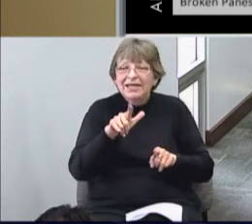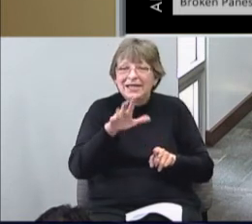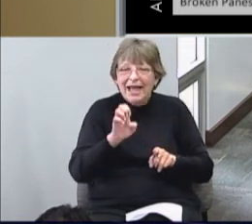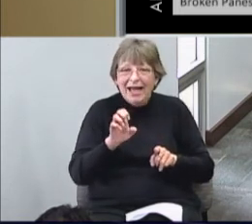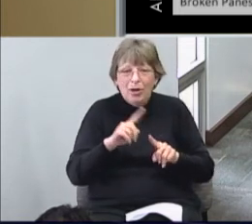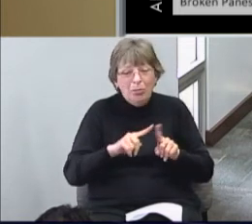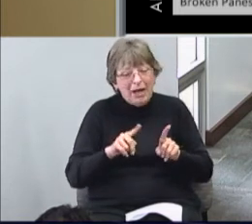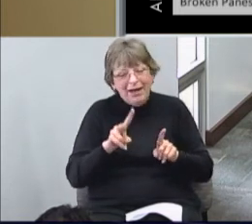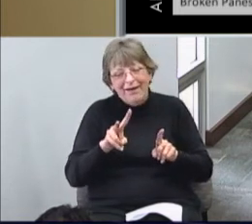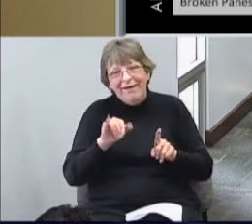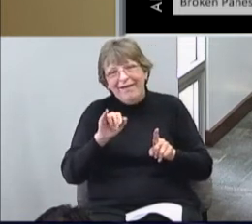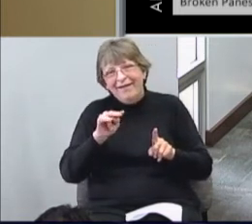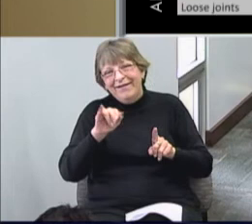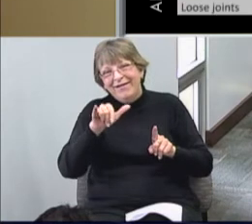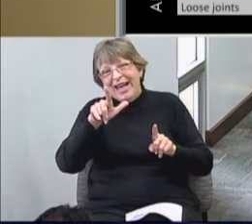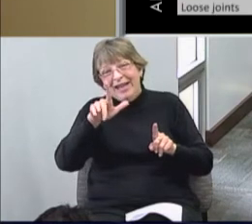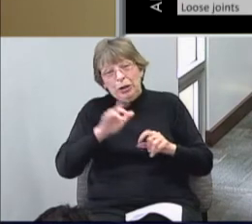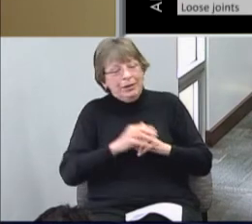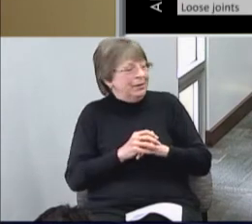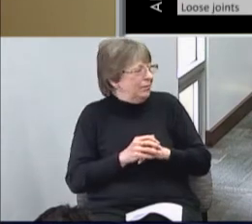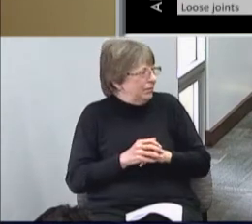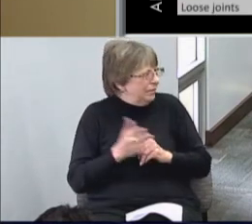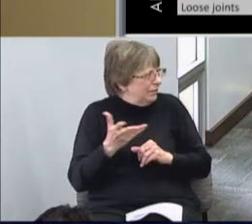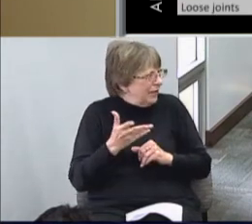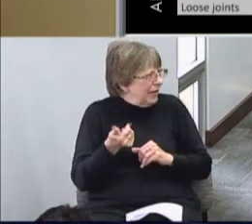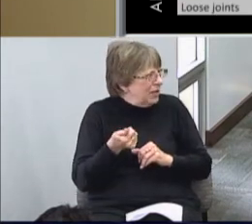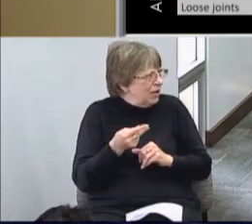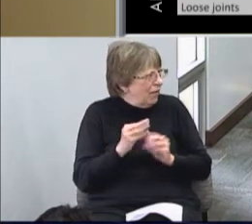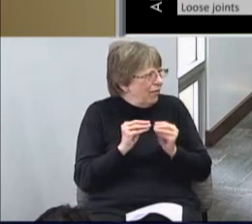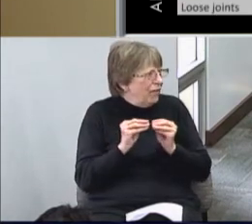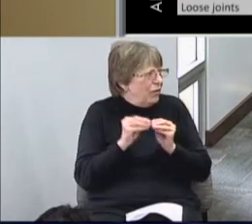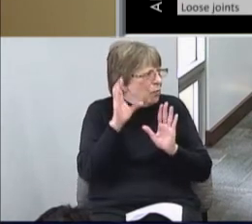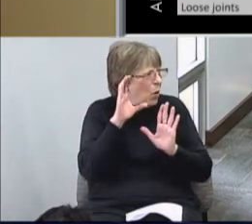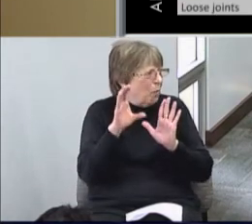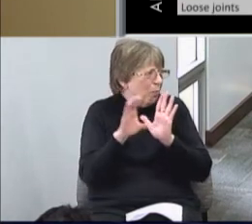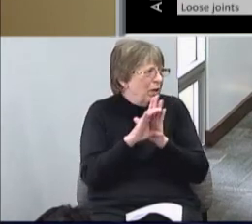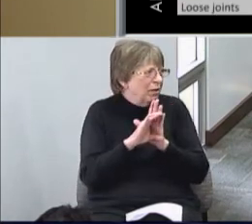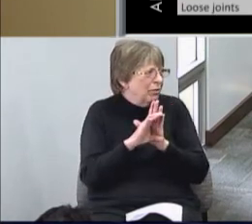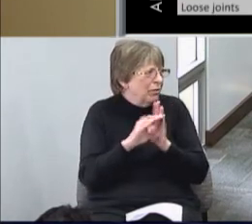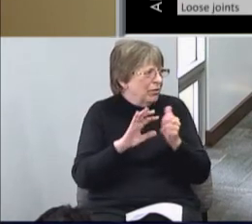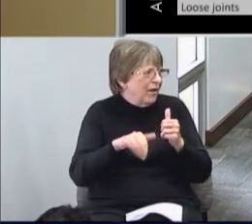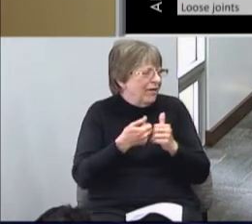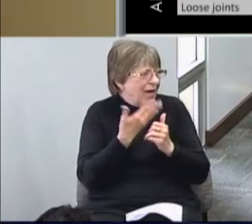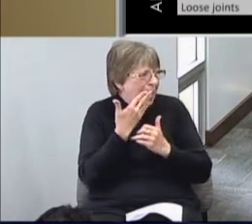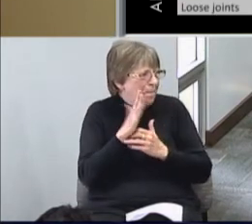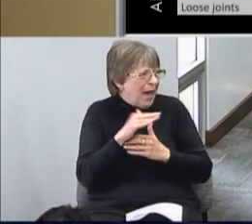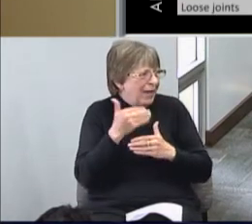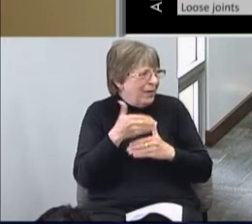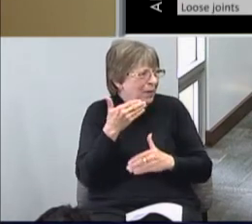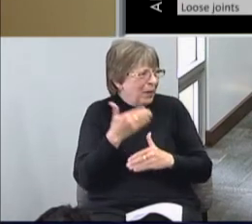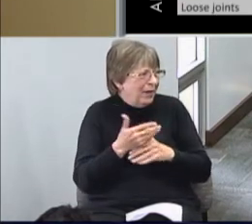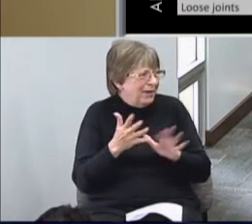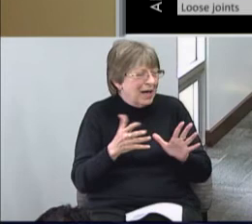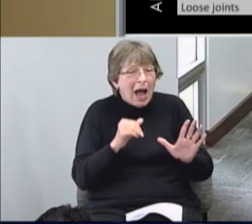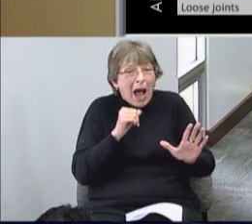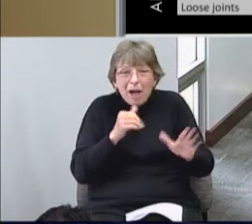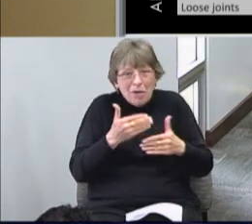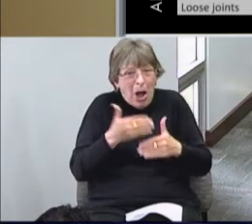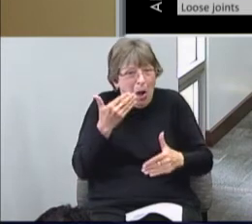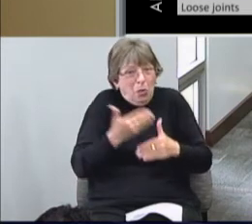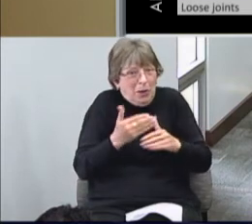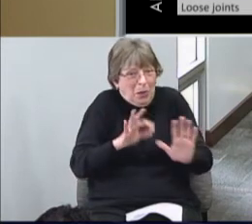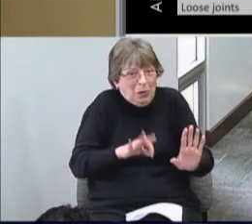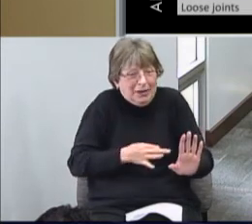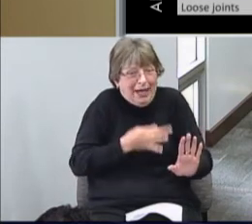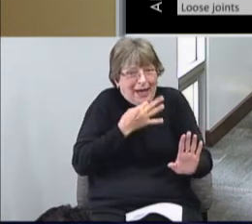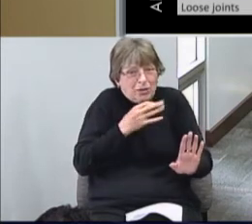vinyl. Now here's a few more photos of the condition. And like I said, I'm not really a windows expert